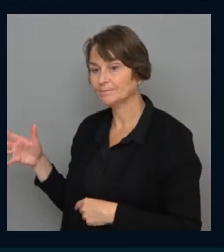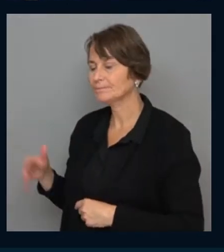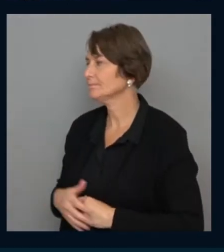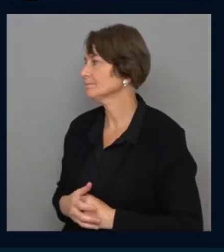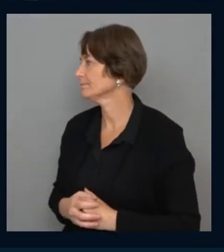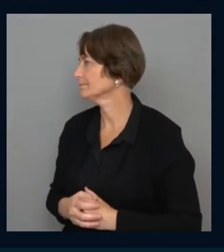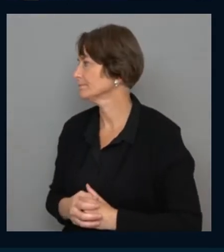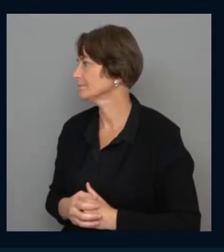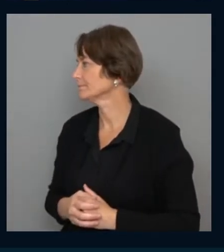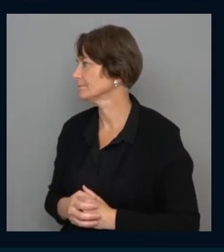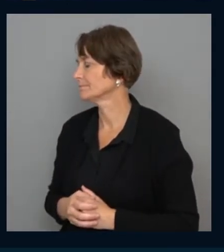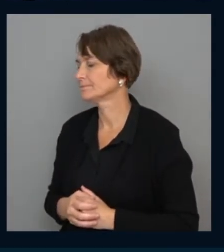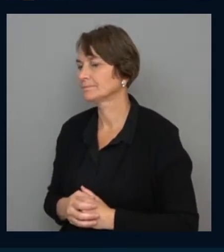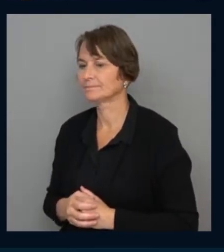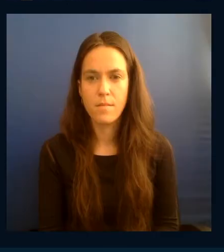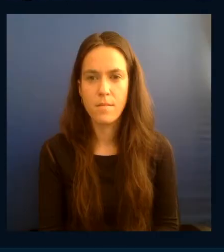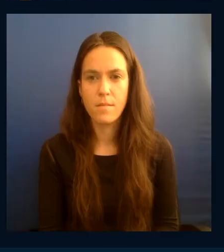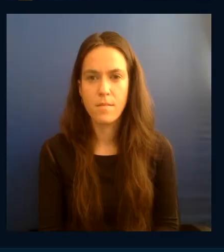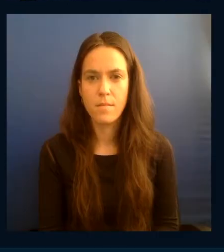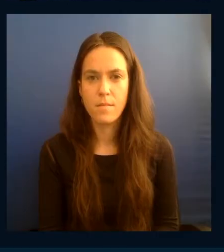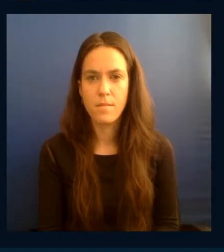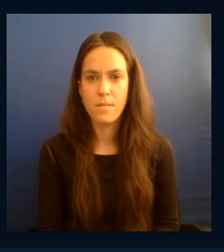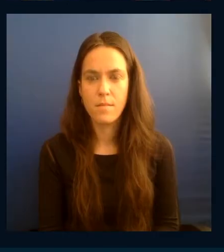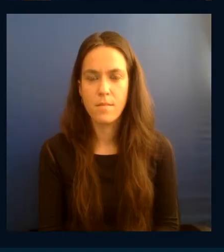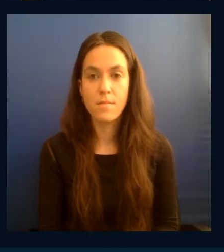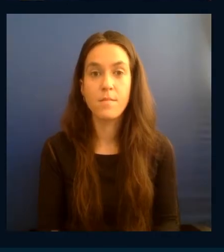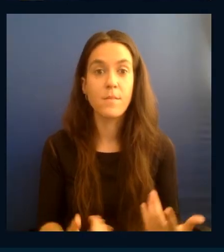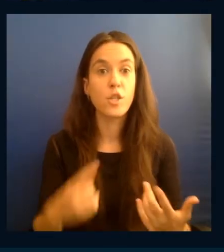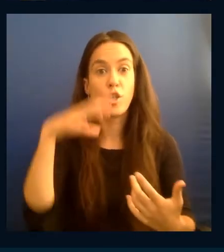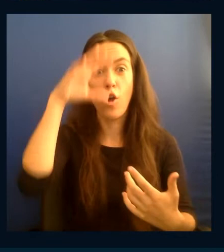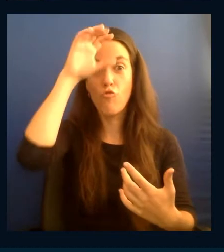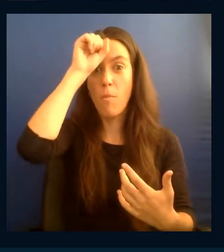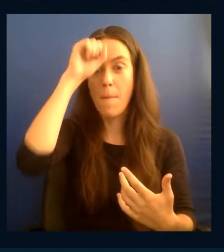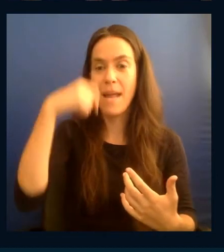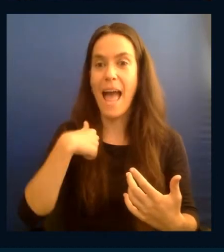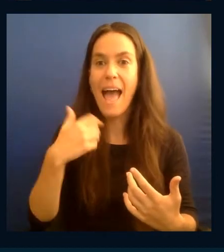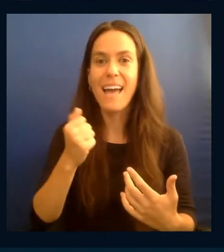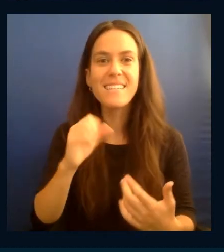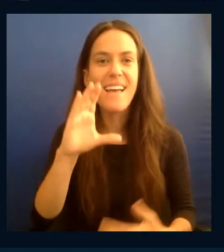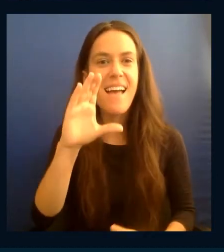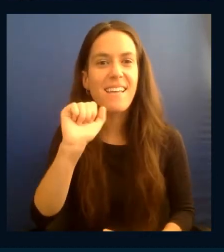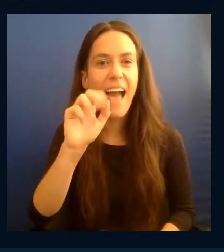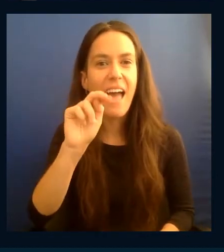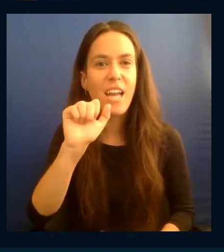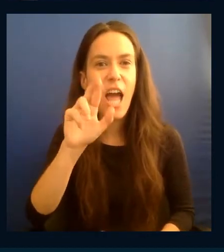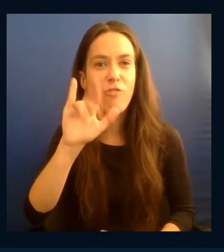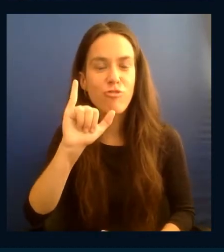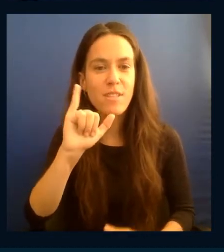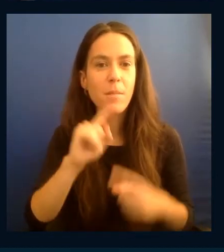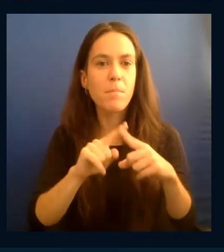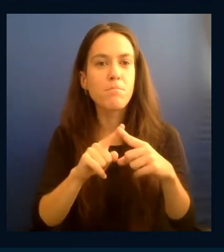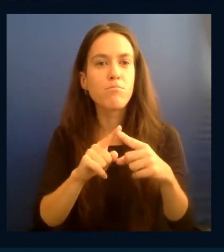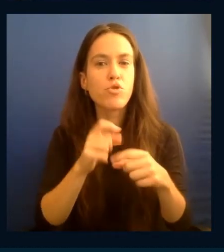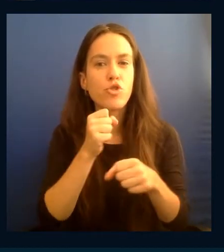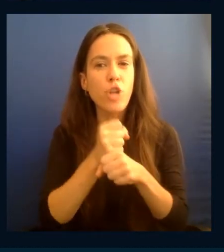built this, and it sees my slots. So remember, I have that Canary slot and I have that production slot. I want to deploy this